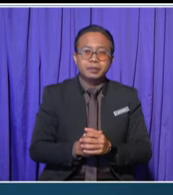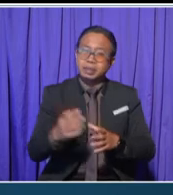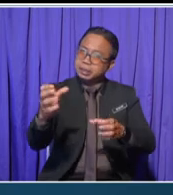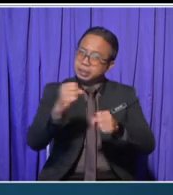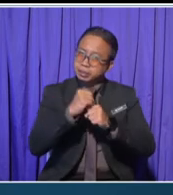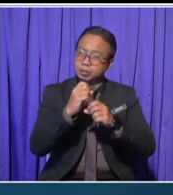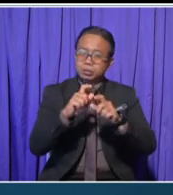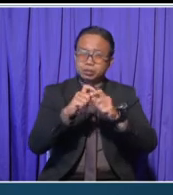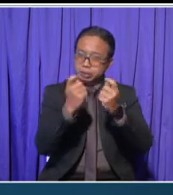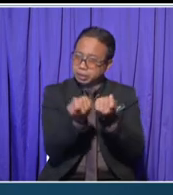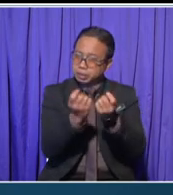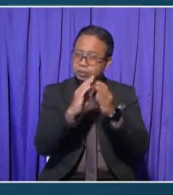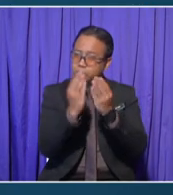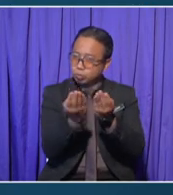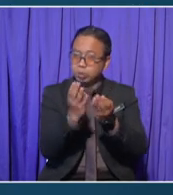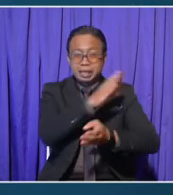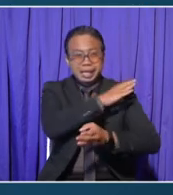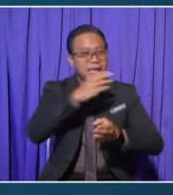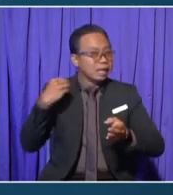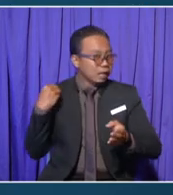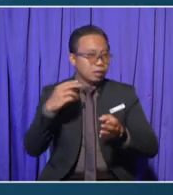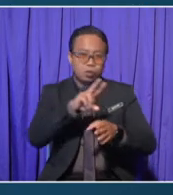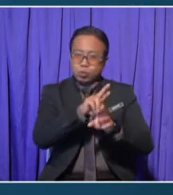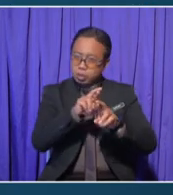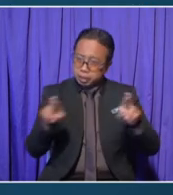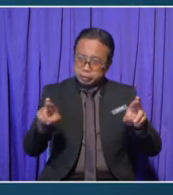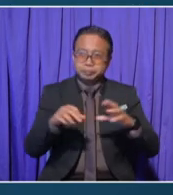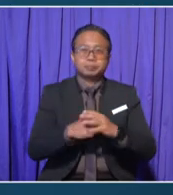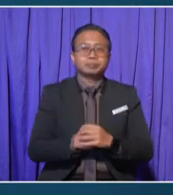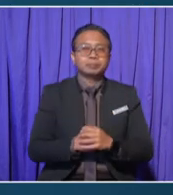Take your science textbook and your ruler.